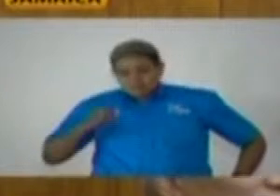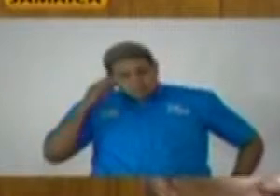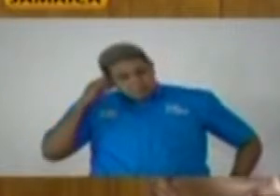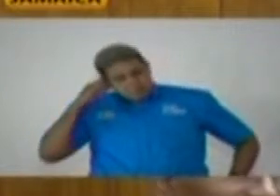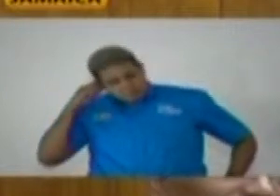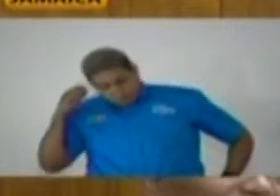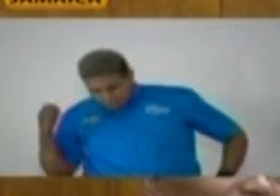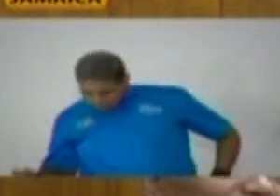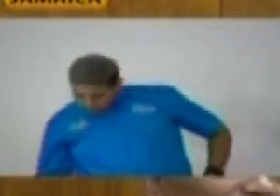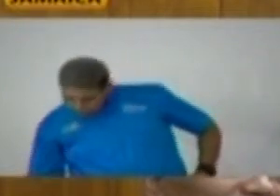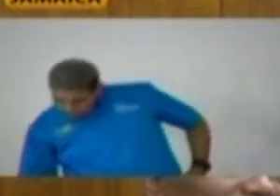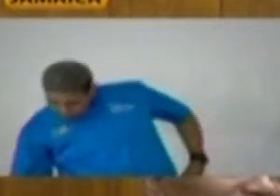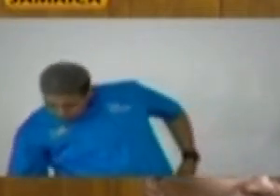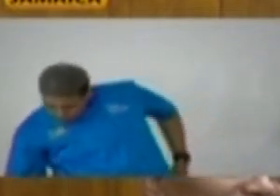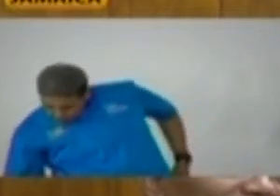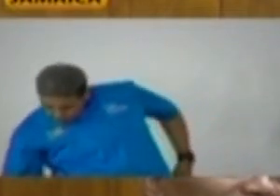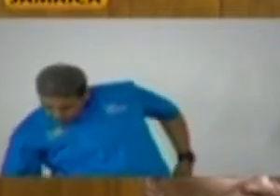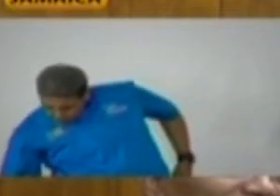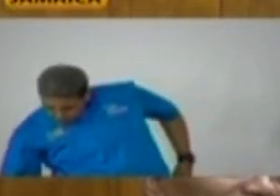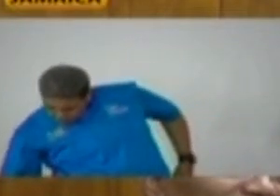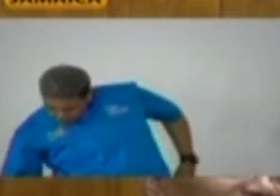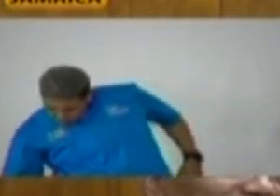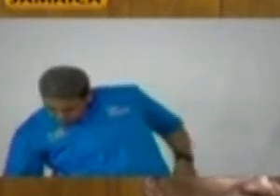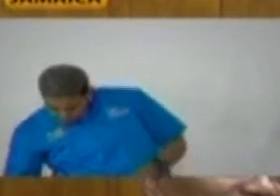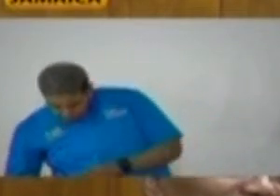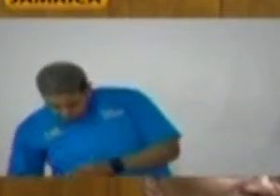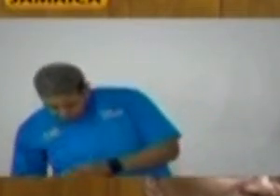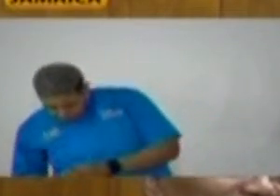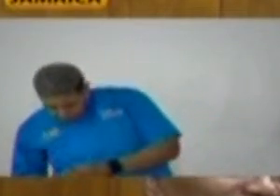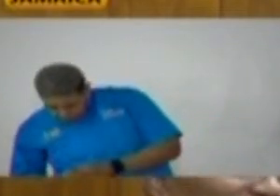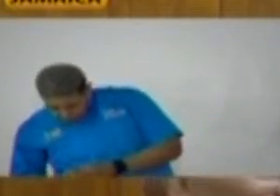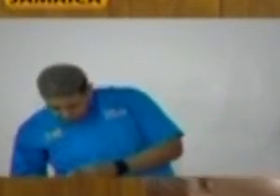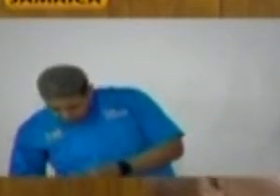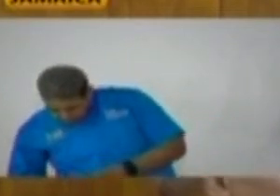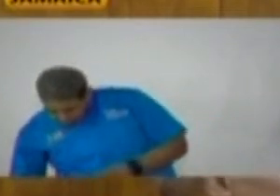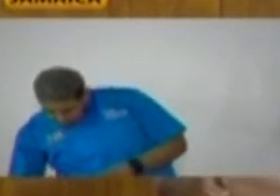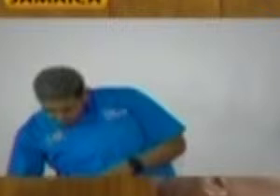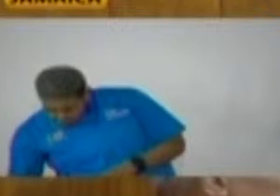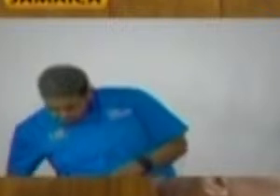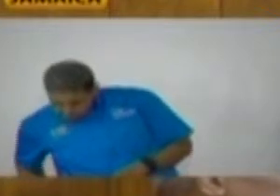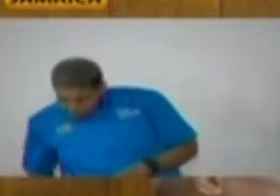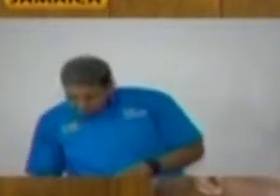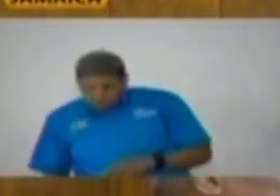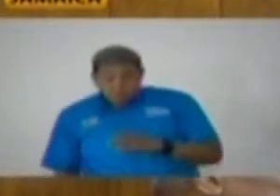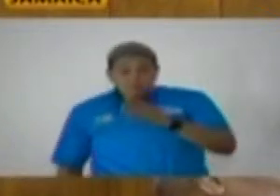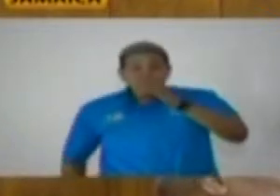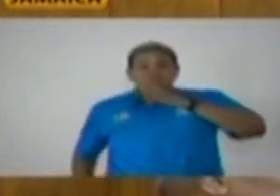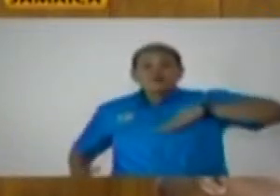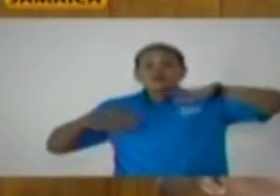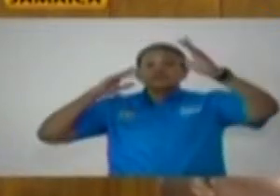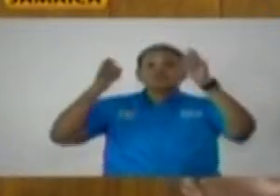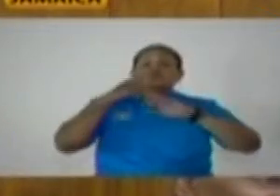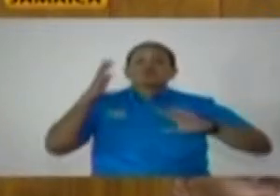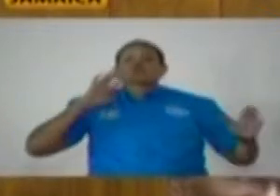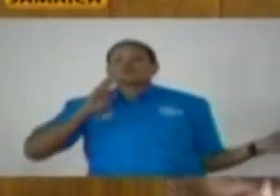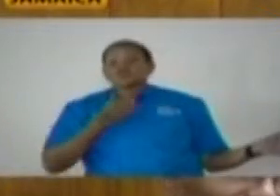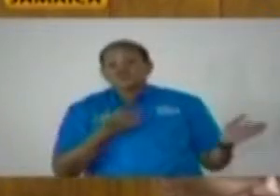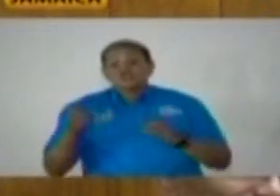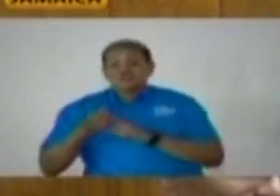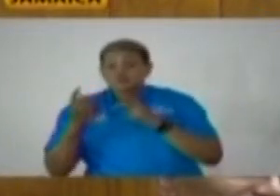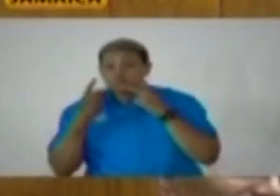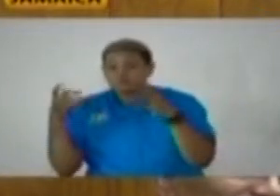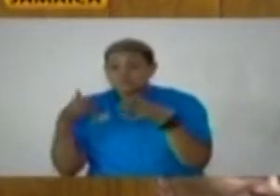Yeah. Madam Speaker, I want to shift. Turn around and tell her that. Madam Speaker, I want to shift to the public sector compensation review.